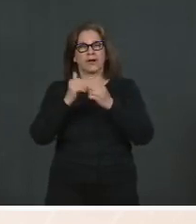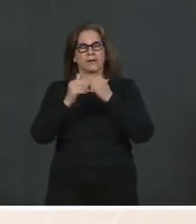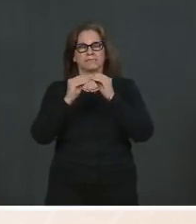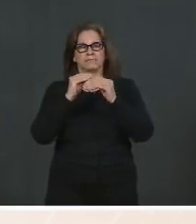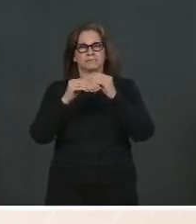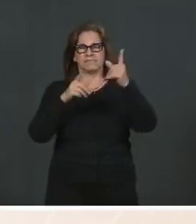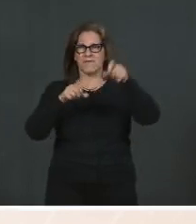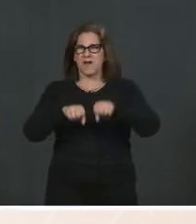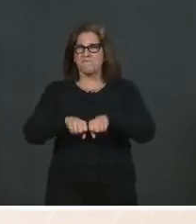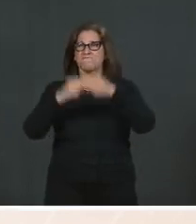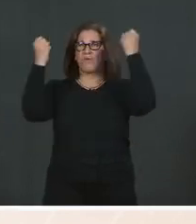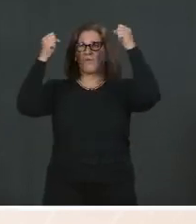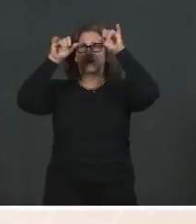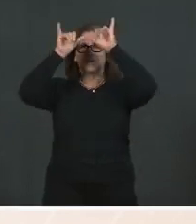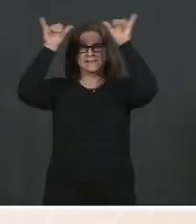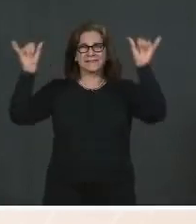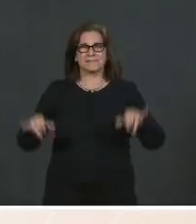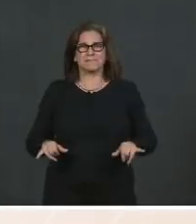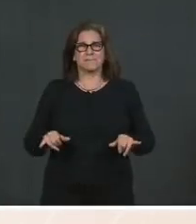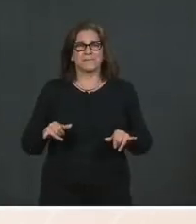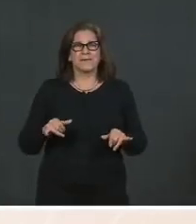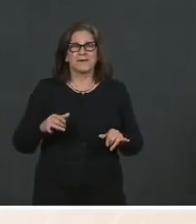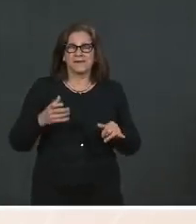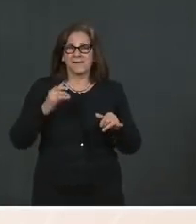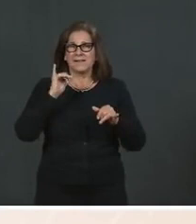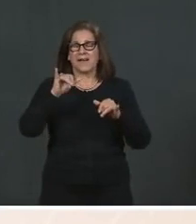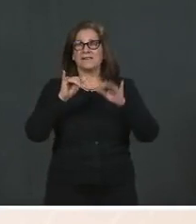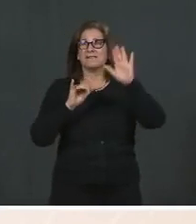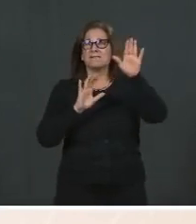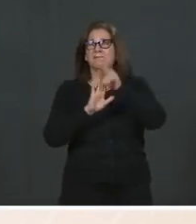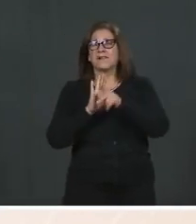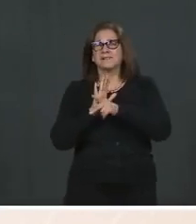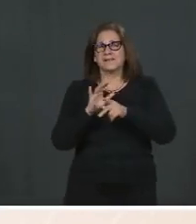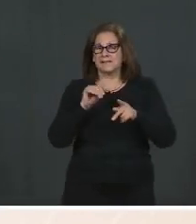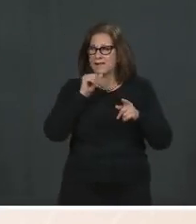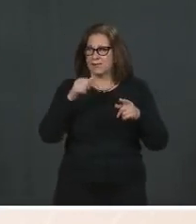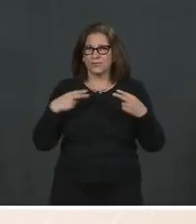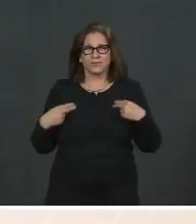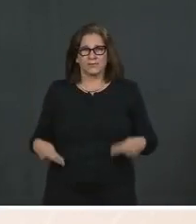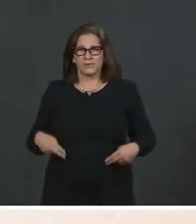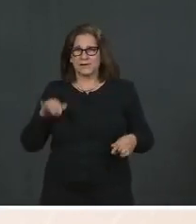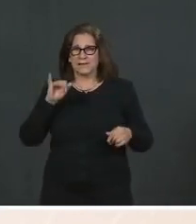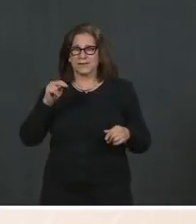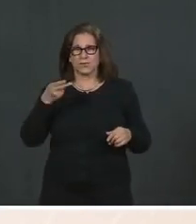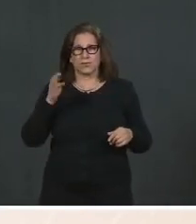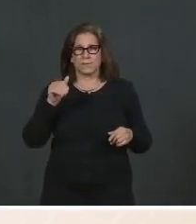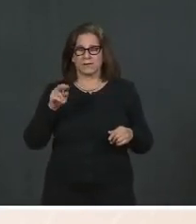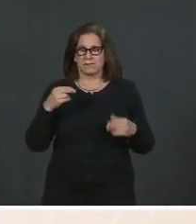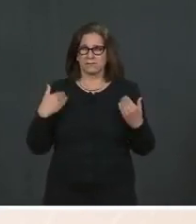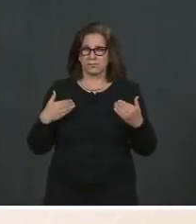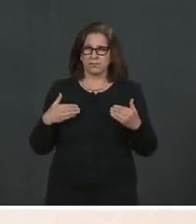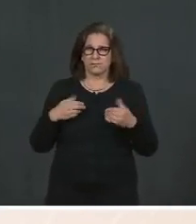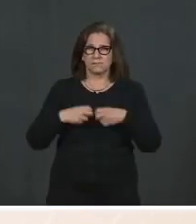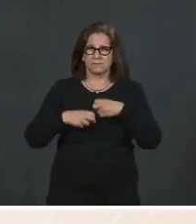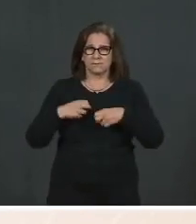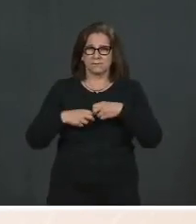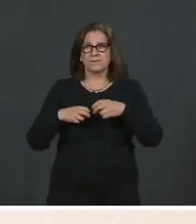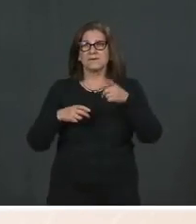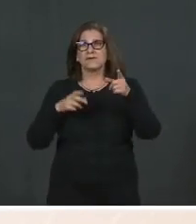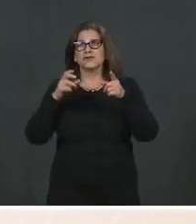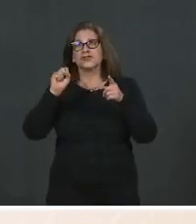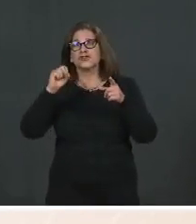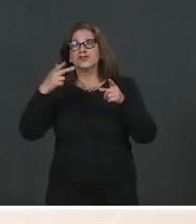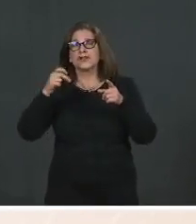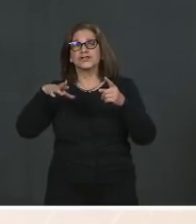there were never efforts put in place to look for and seek shelters where these children could be safely and